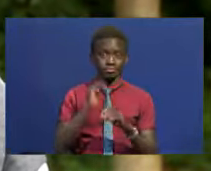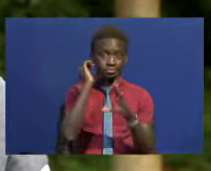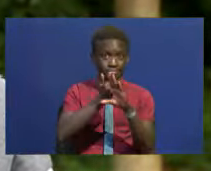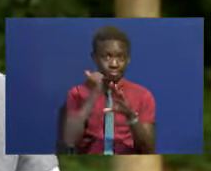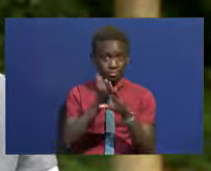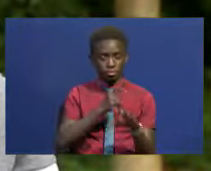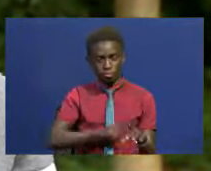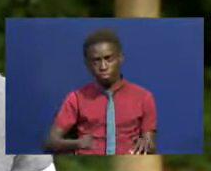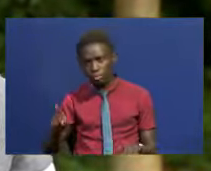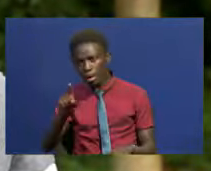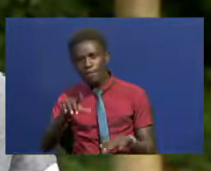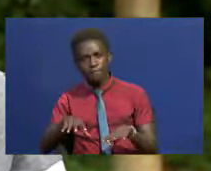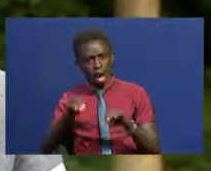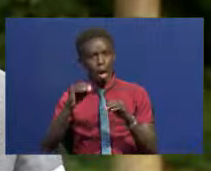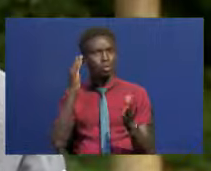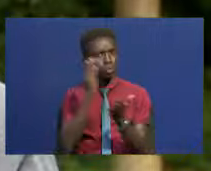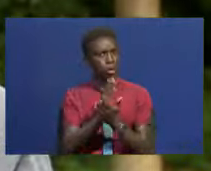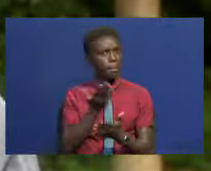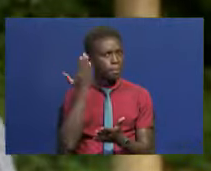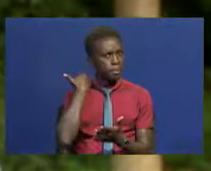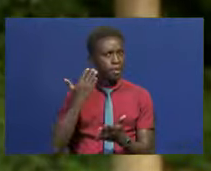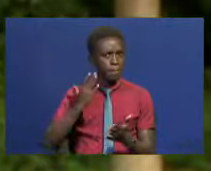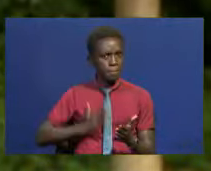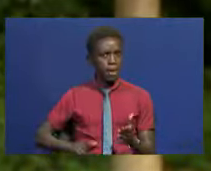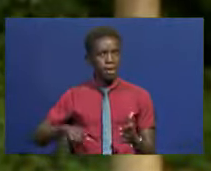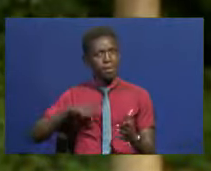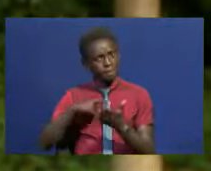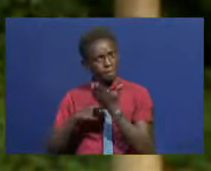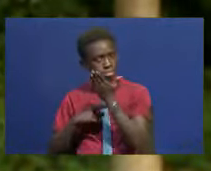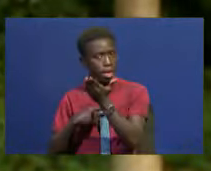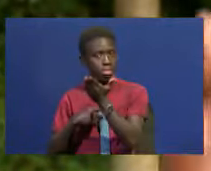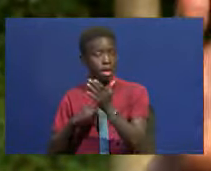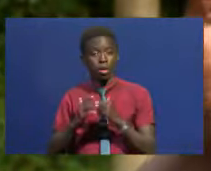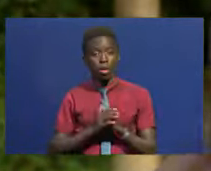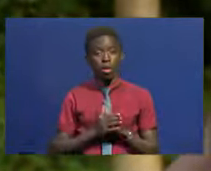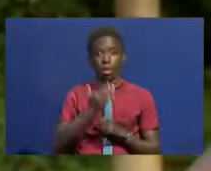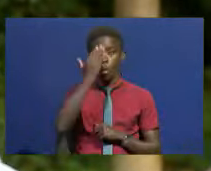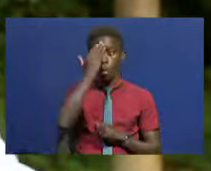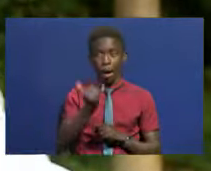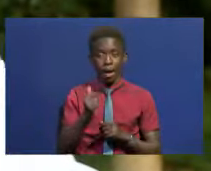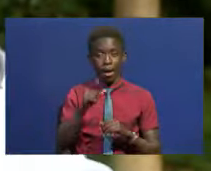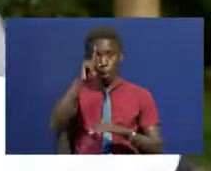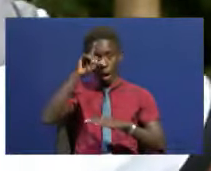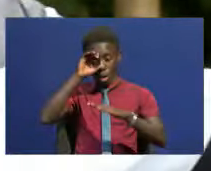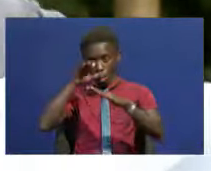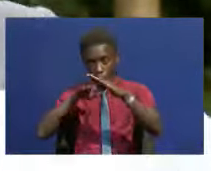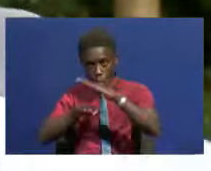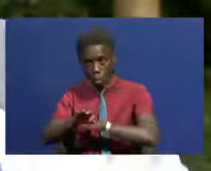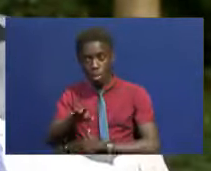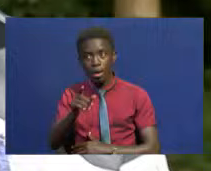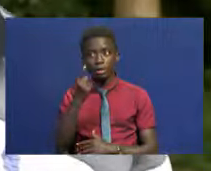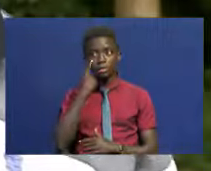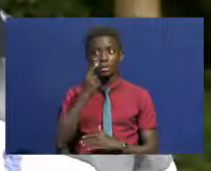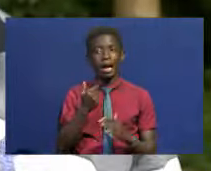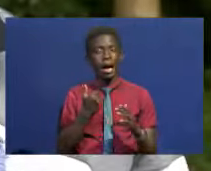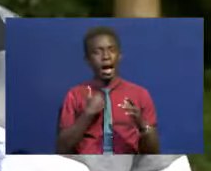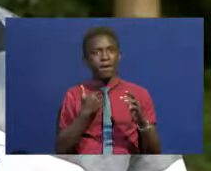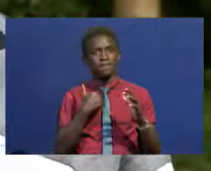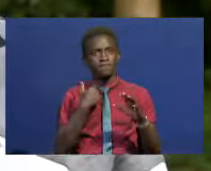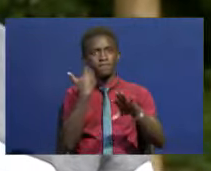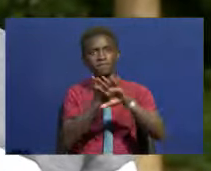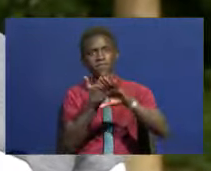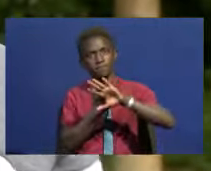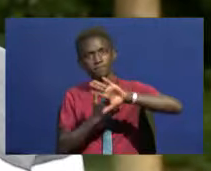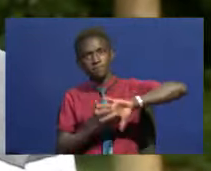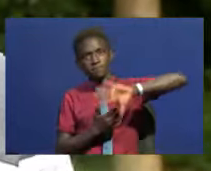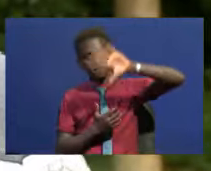them. One, we have in cave one, we have soot on the wall of the rock